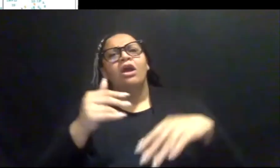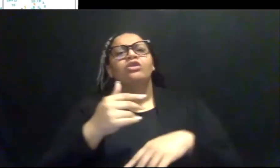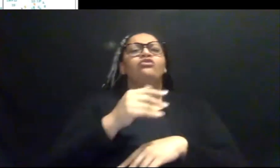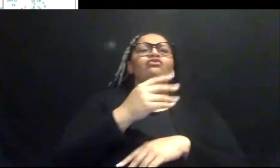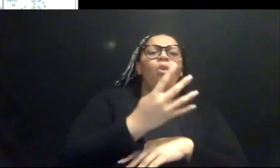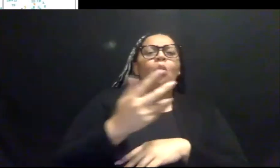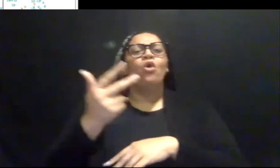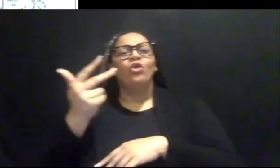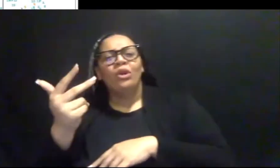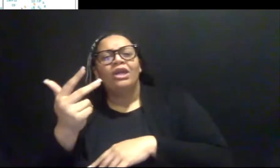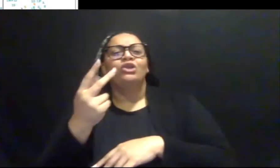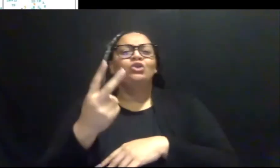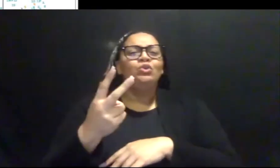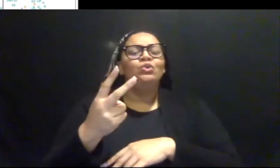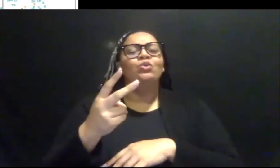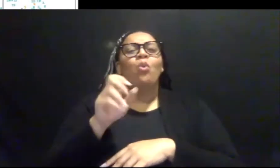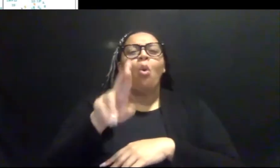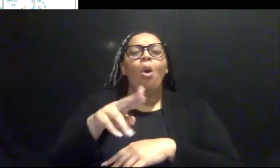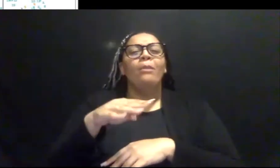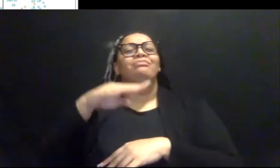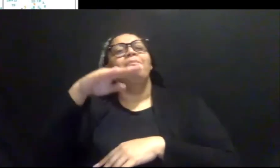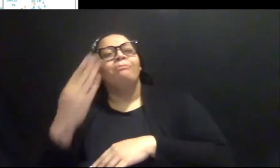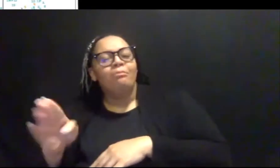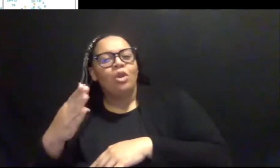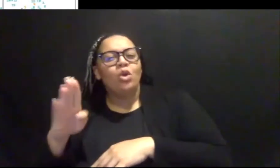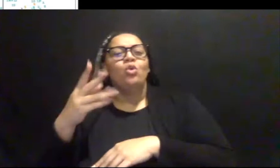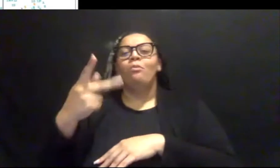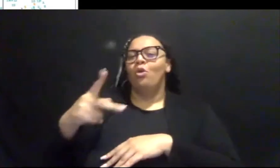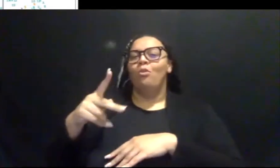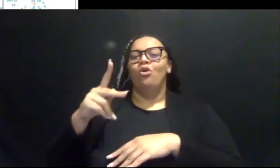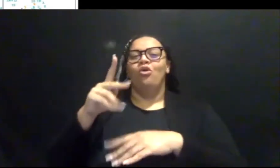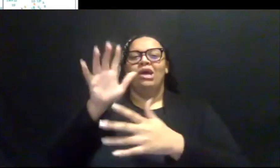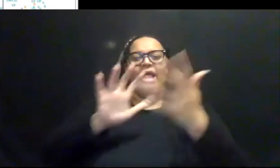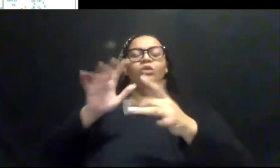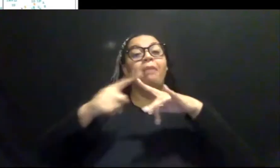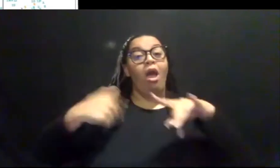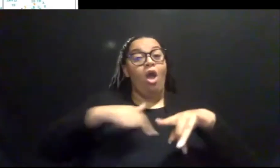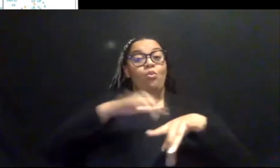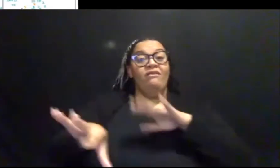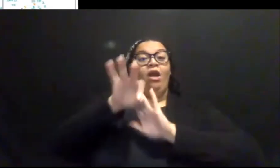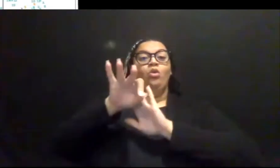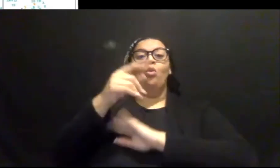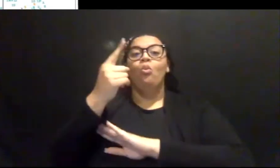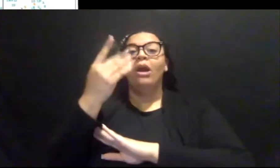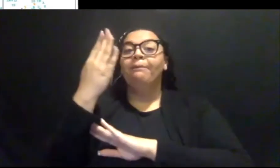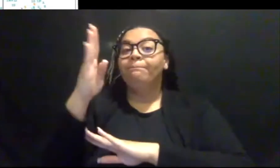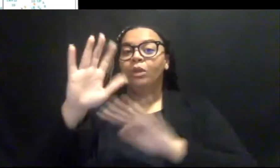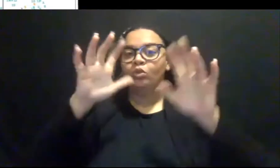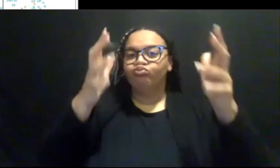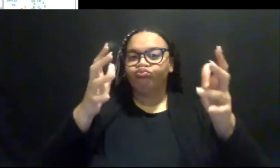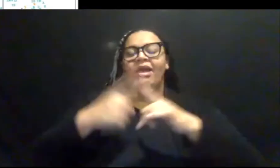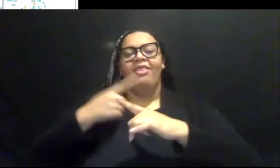an orange cloud, a blue cloud. And instead what we found was one blue cloud, and then the purple and orange clouds kind